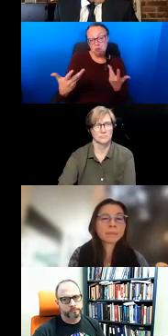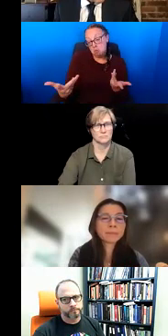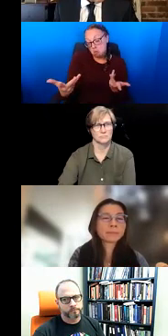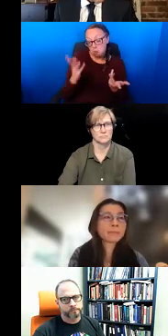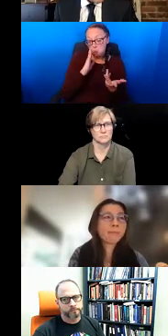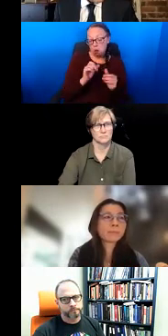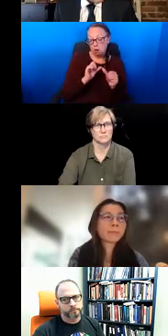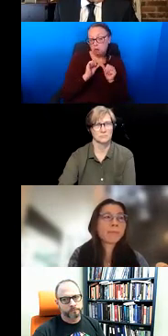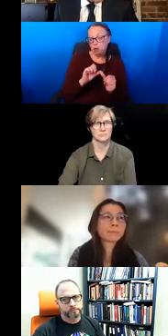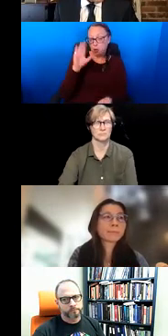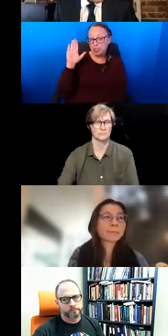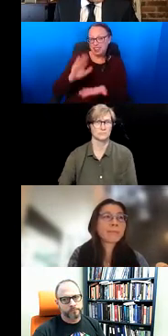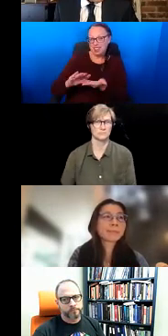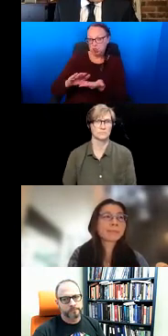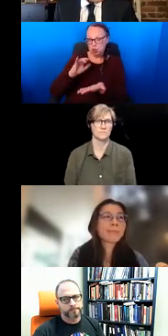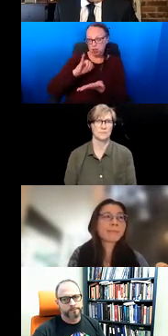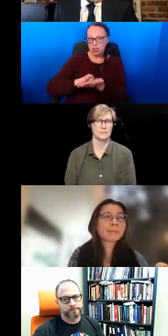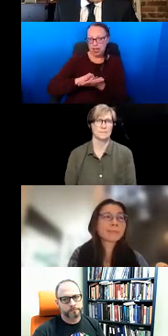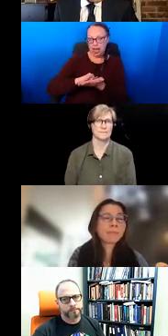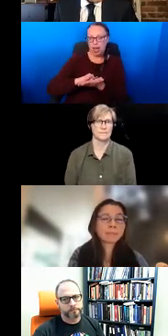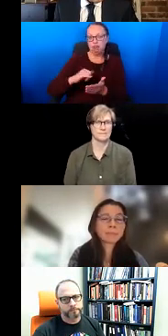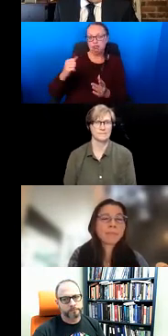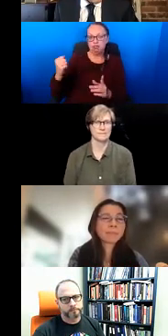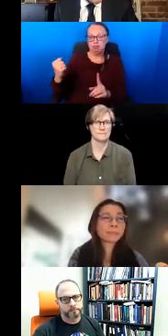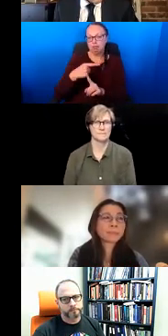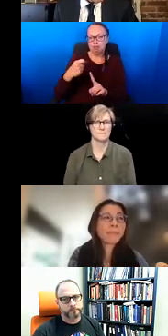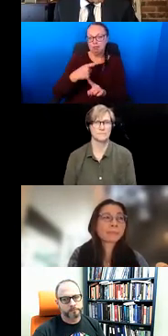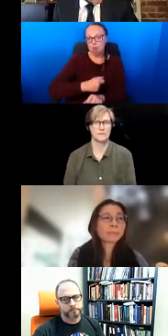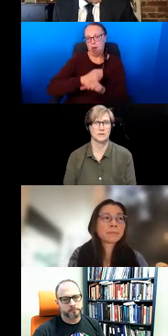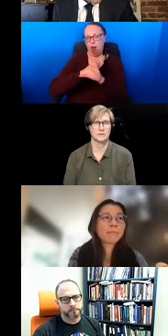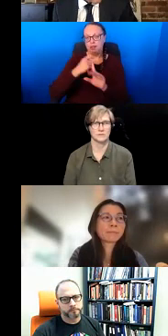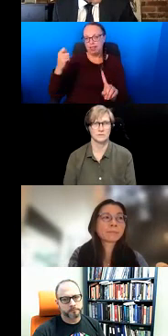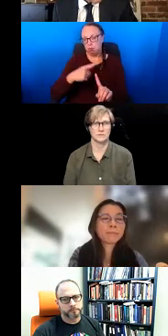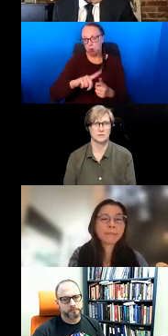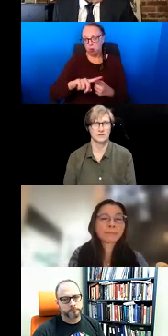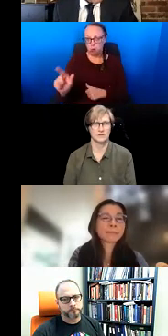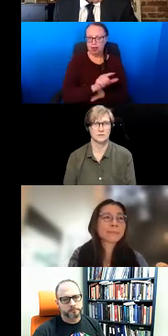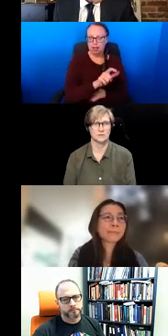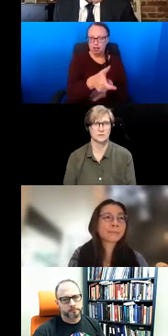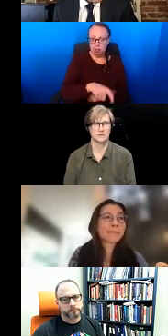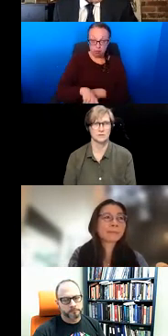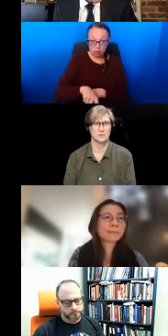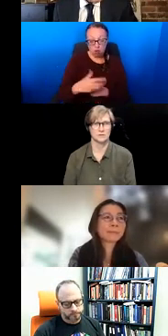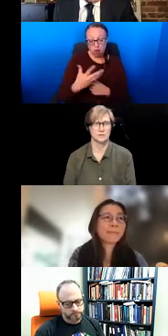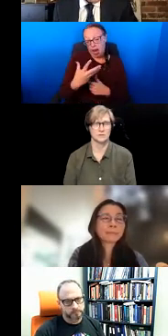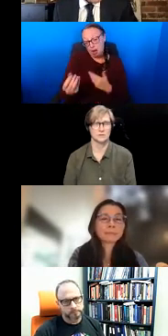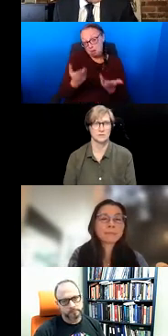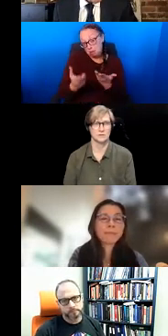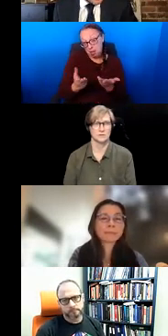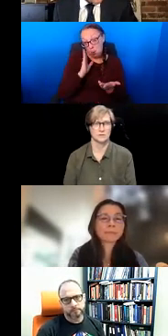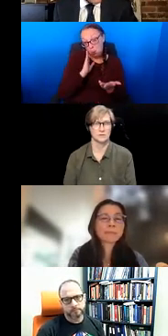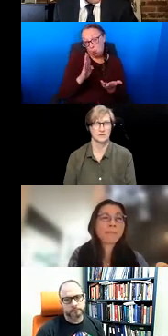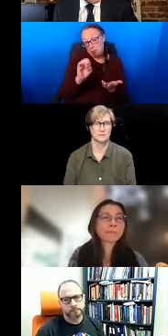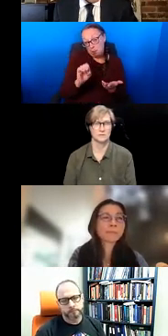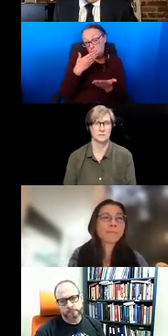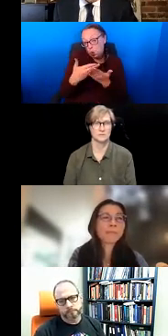further decrease that inhibitory transcallosal input to the left hemisphere, and ironically somehow be a good thing, or at least not a